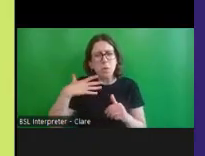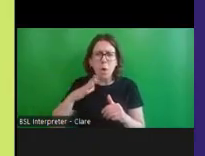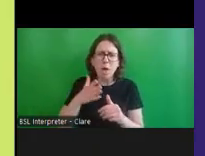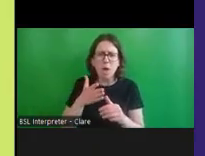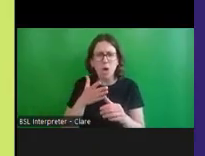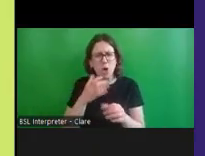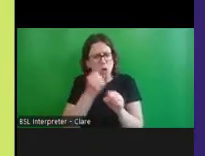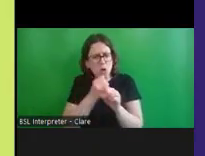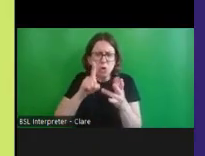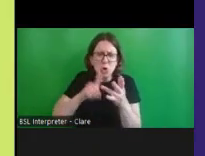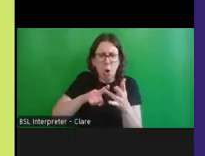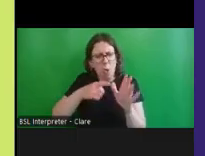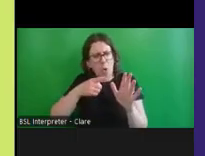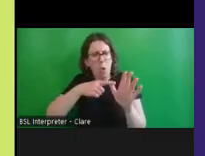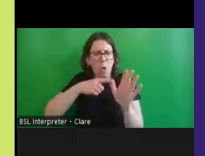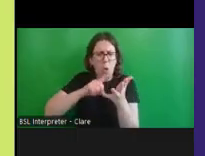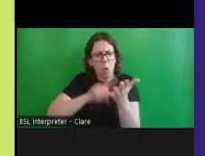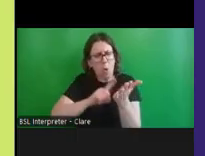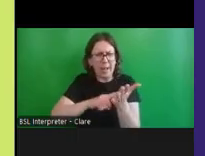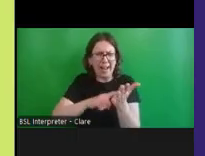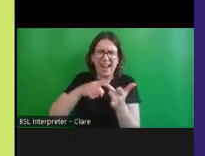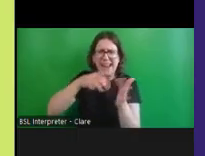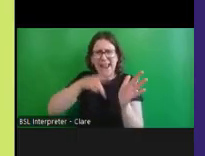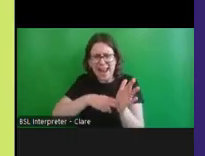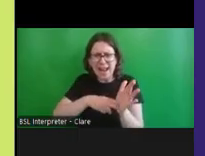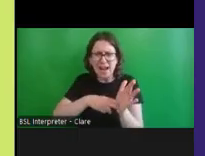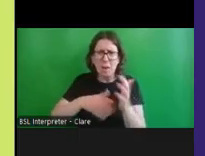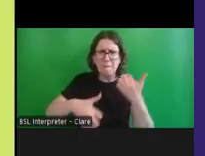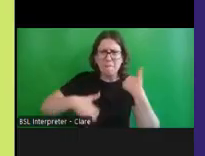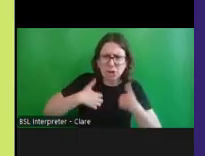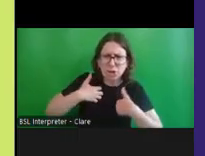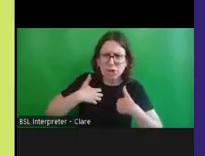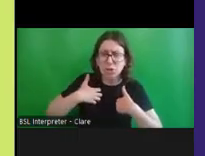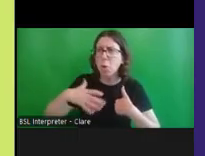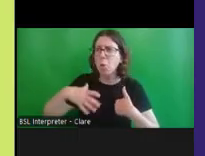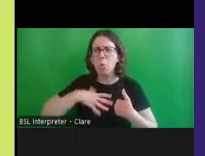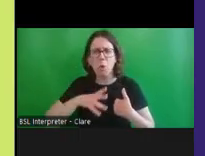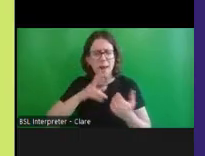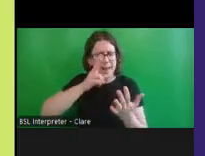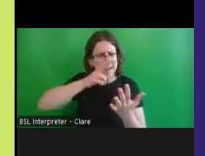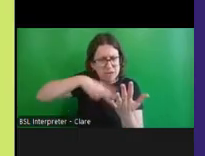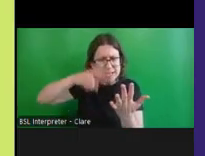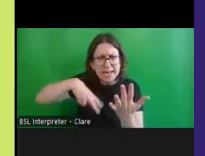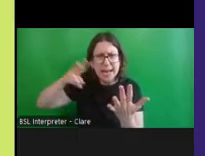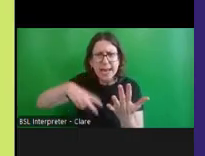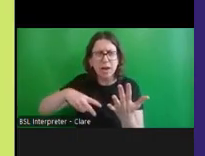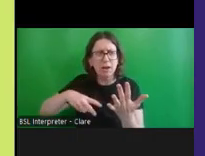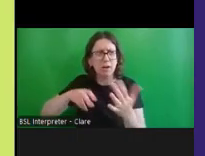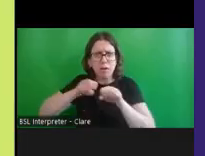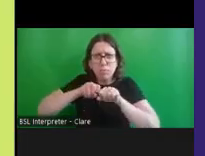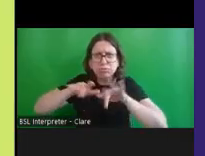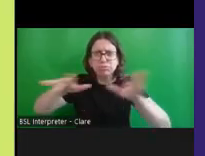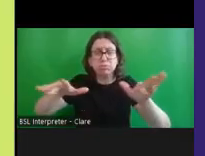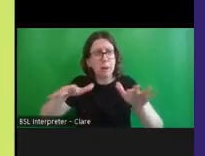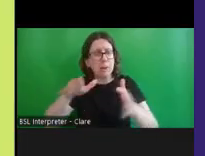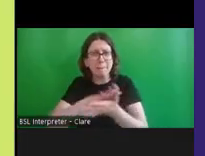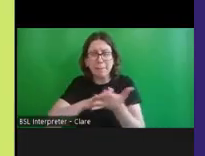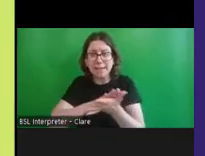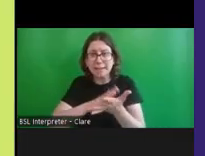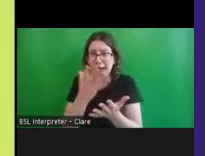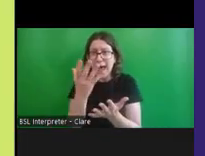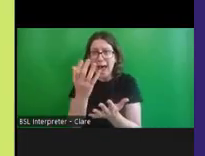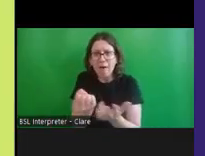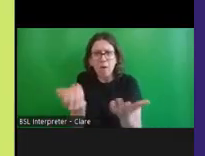passion, starting with what people like and getting literacy and reading into places people are already going. So there's the lowest possible